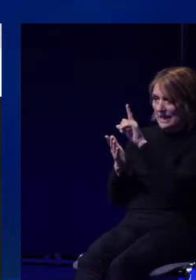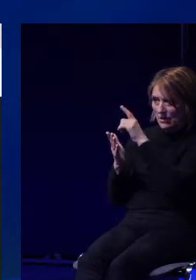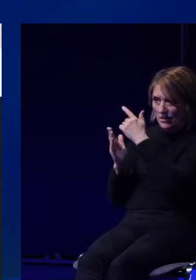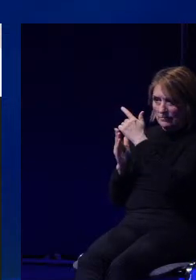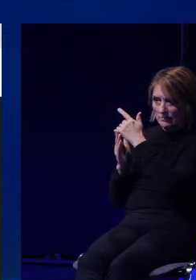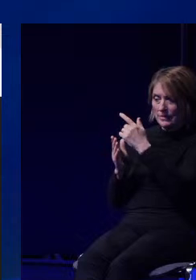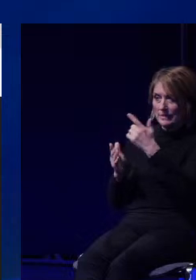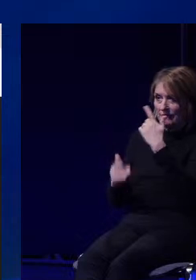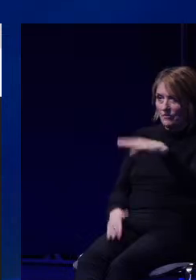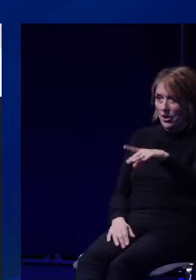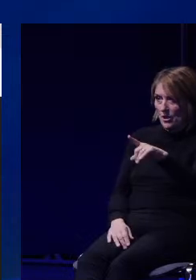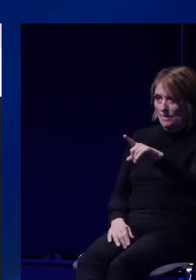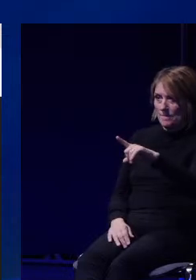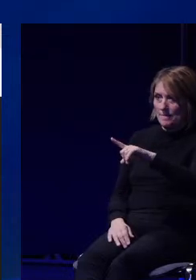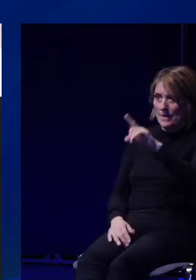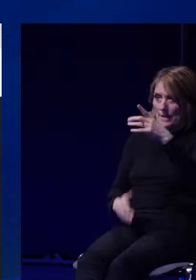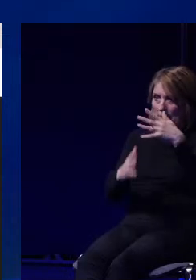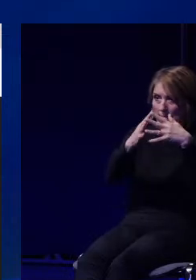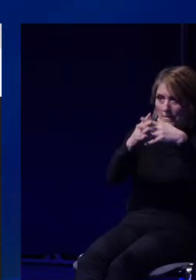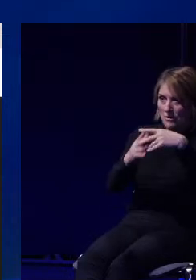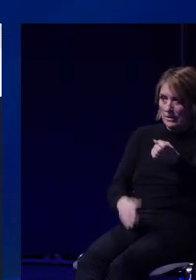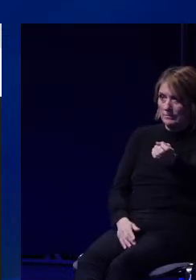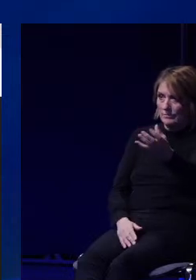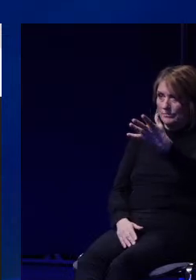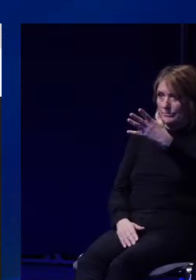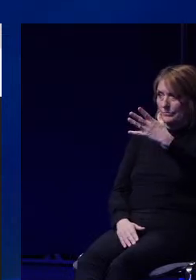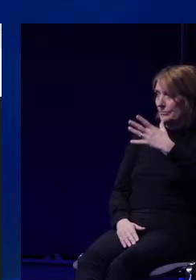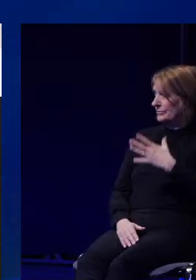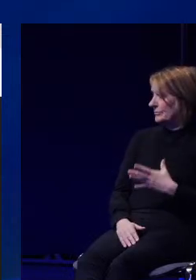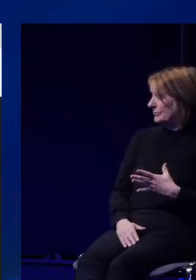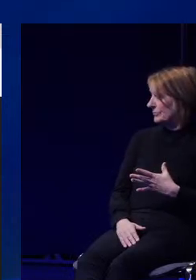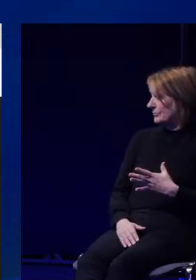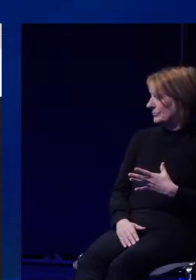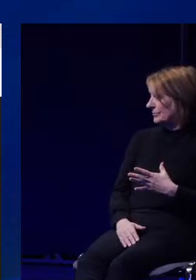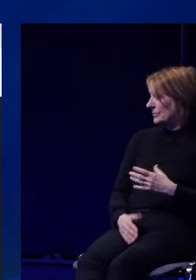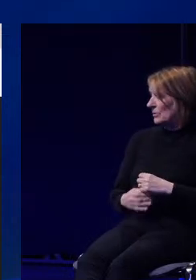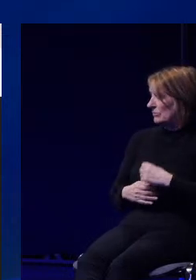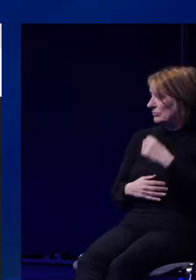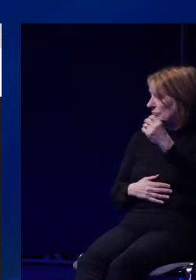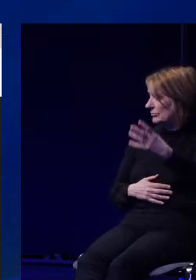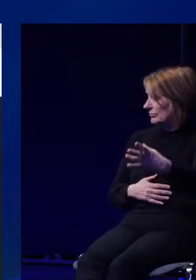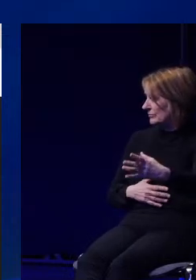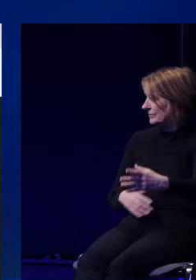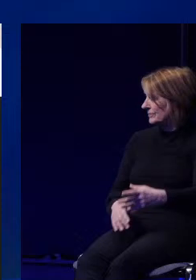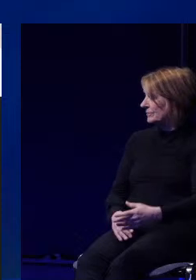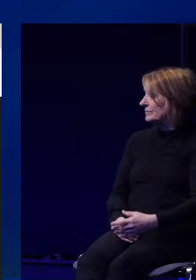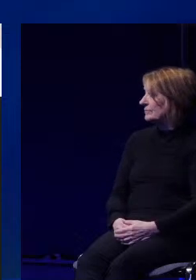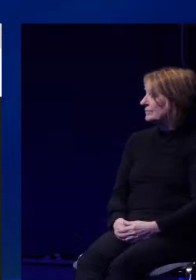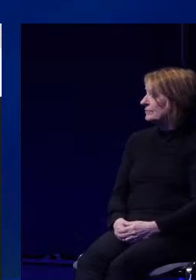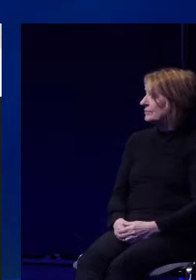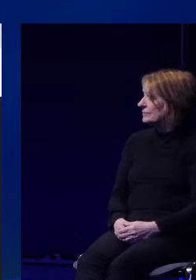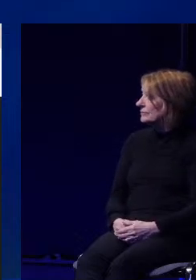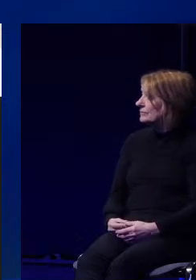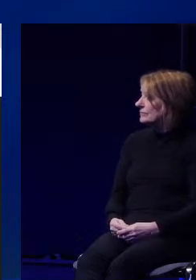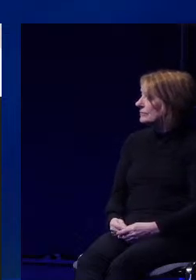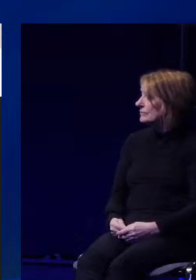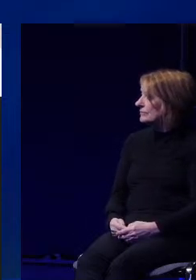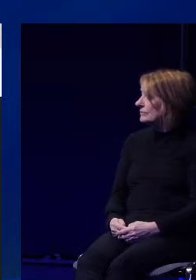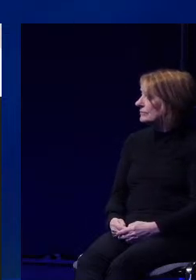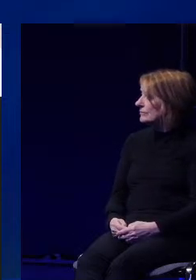right now, makes a handshake with our cloud cluster, and when it's ready, which is now, it's going to say